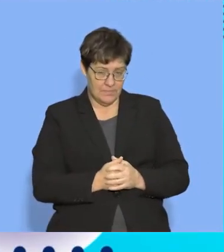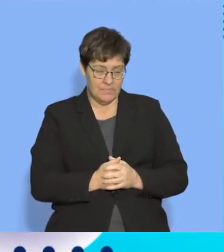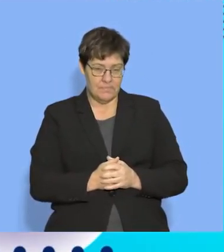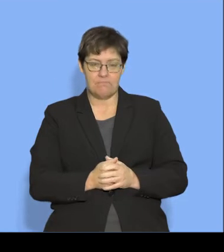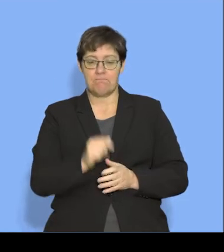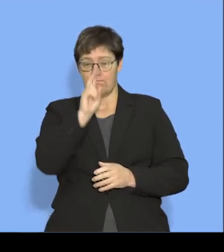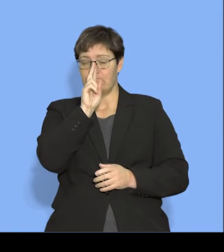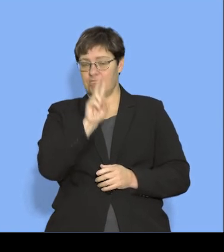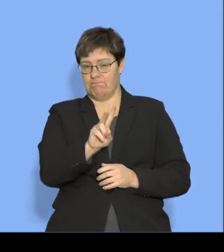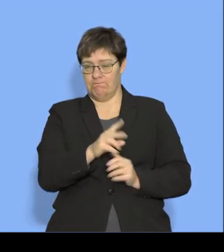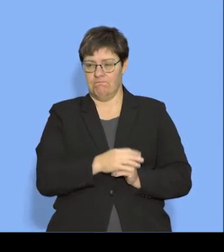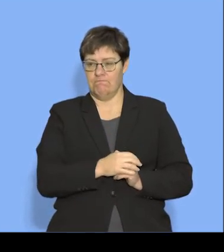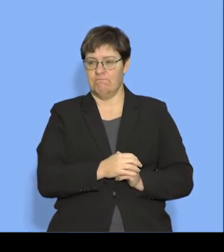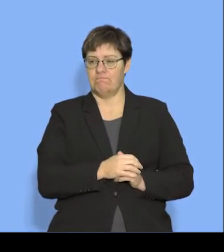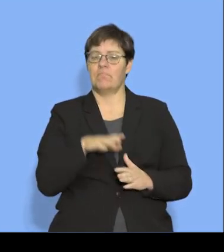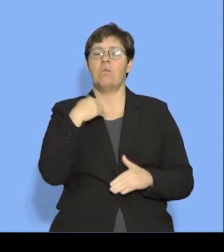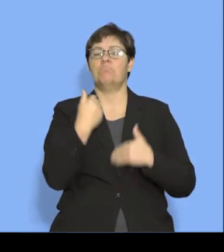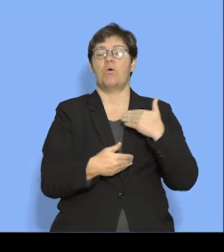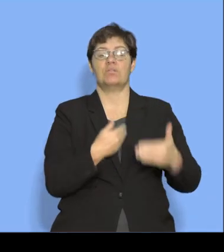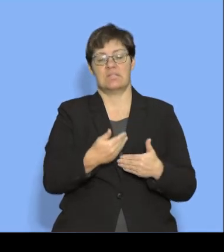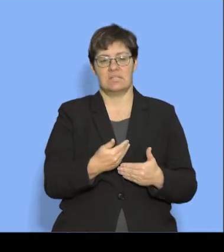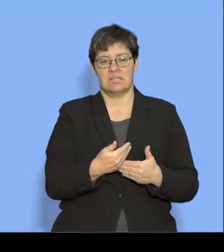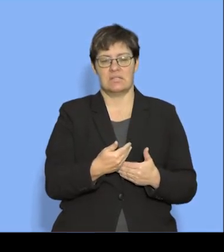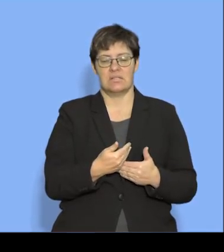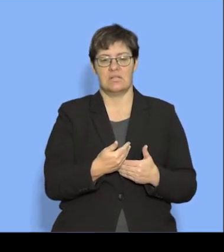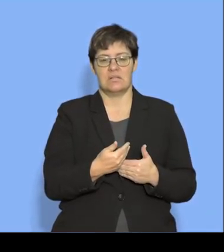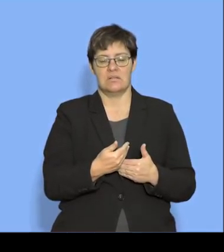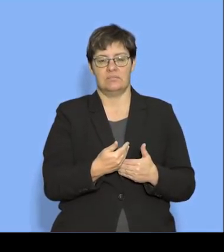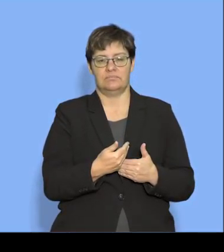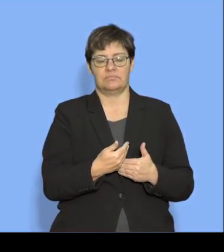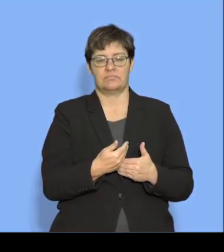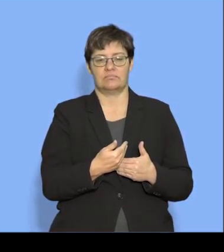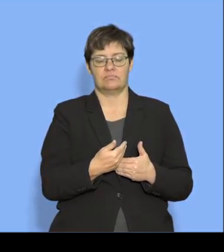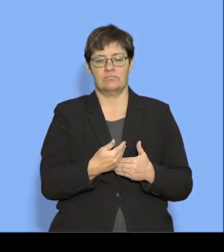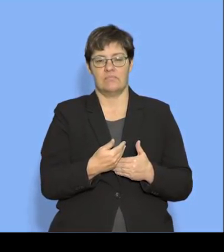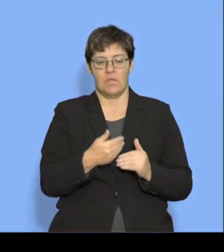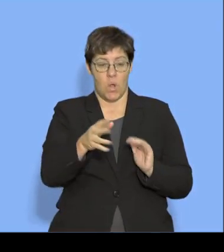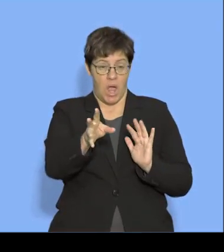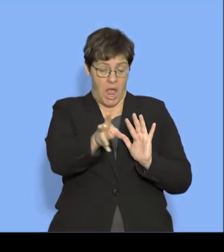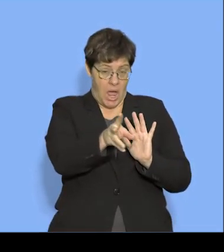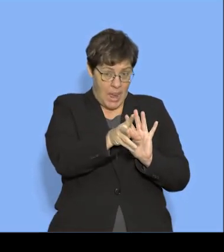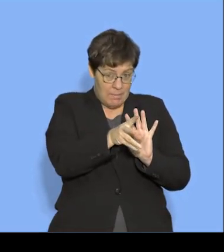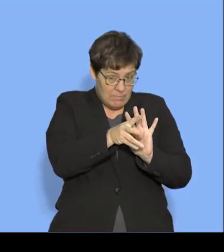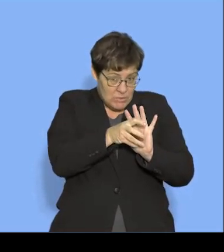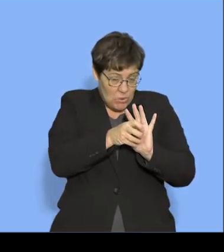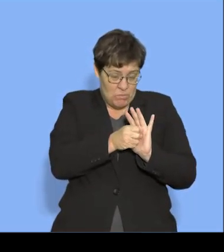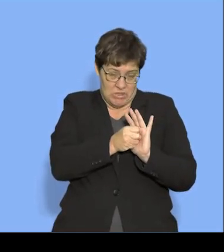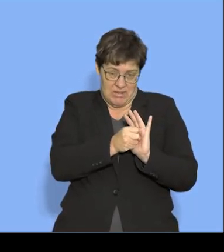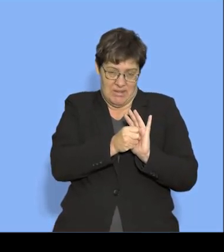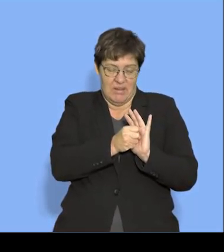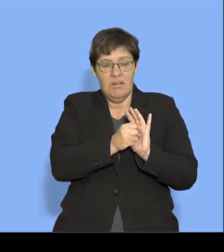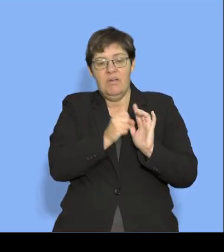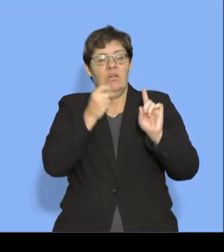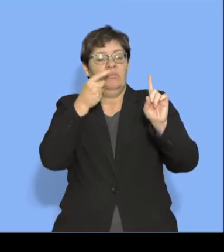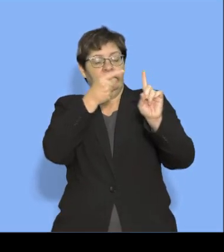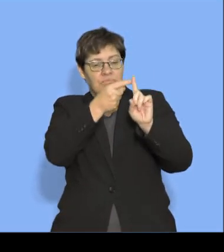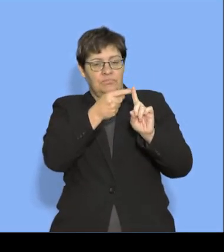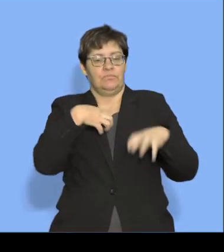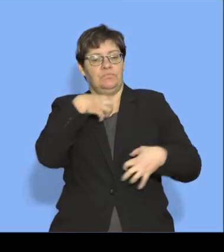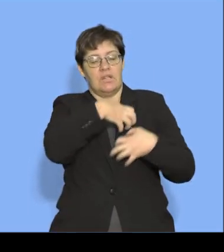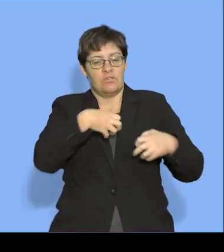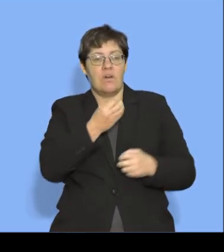let's focus on the process of the absorption of the end products. Remember that the ultimate objective of